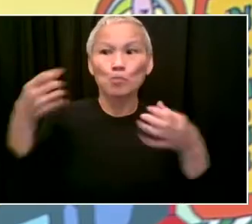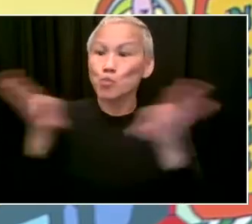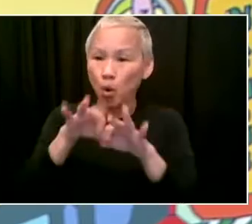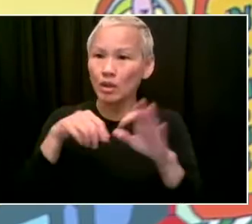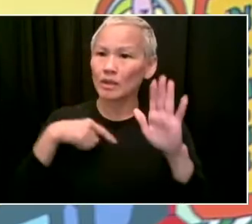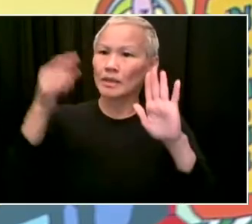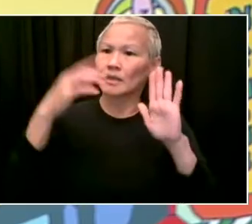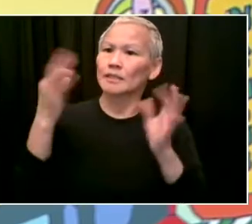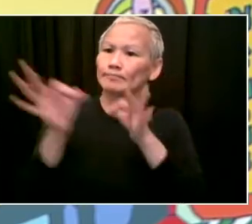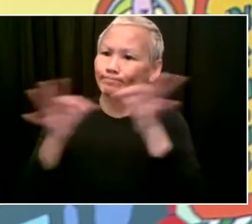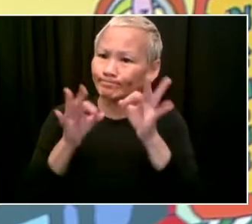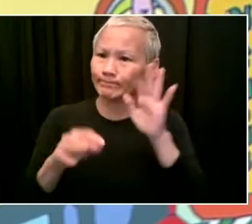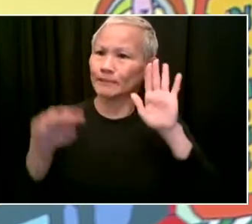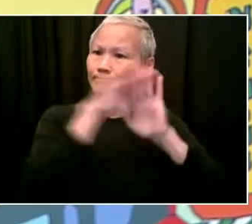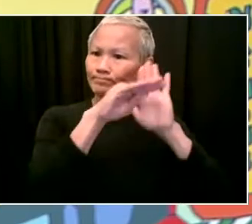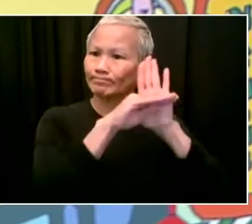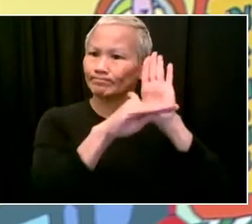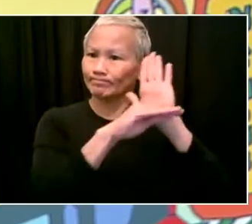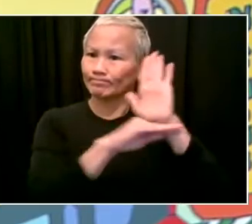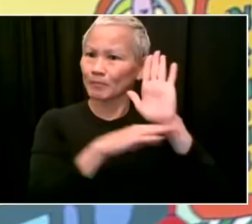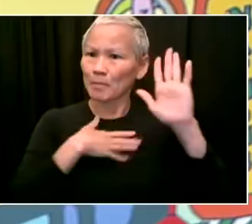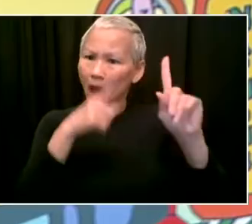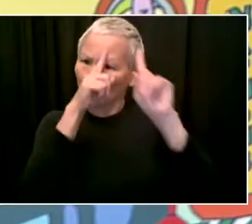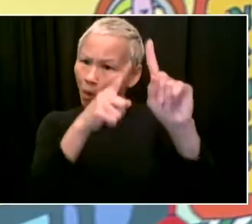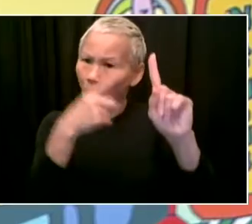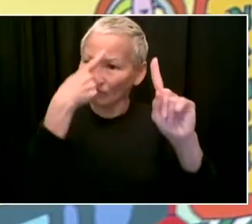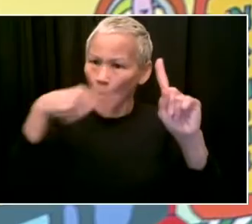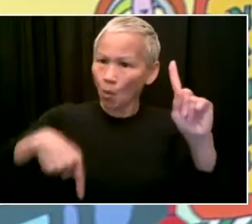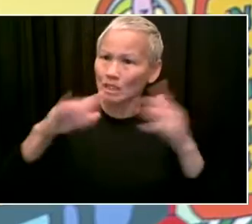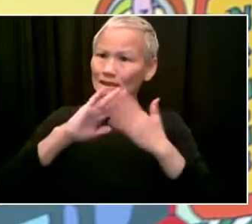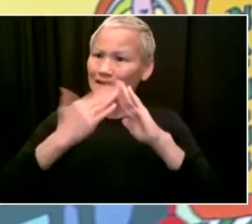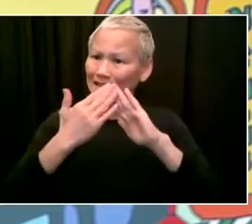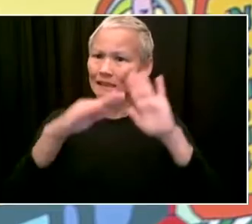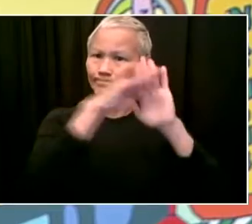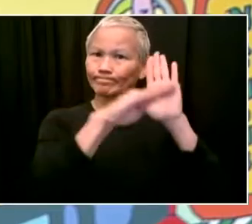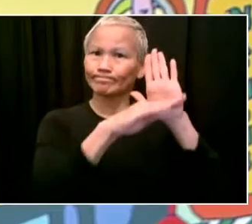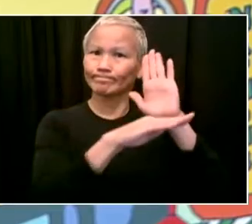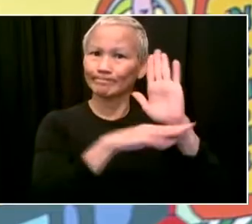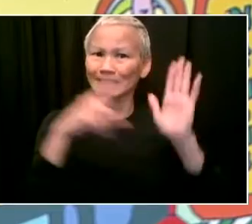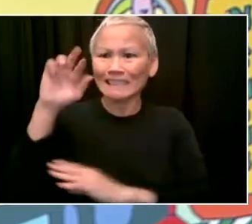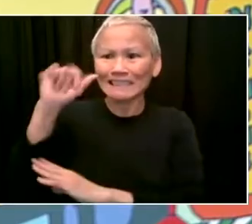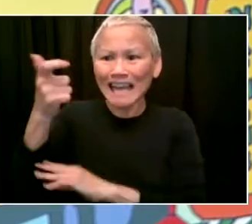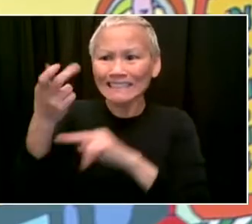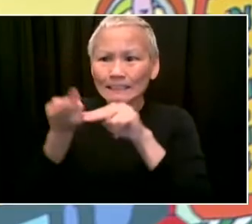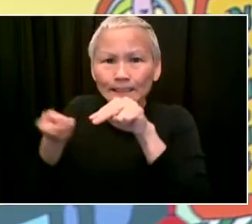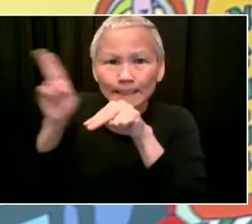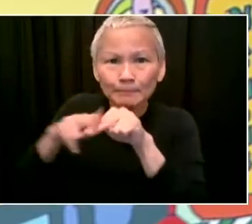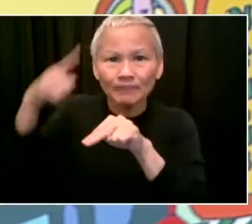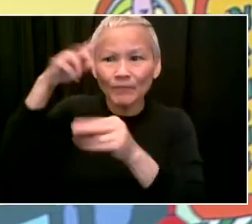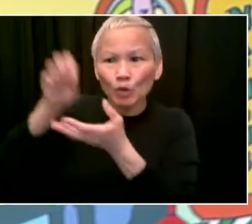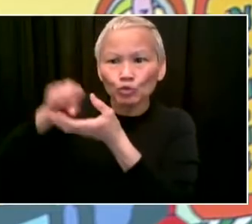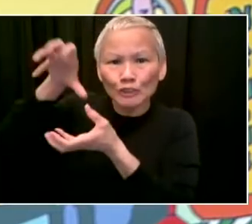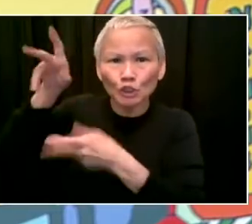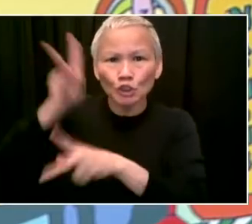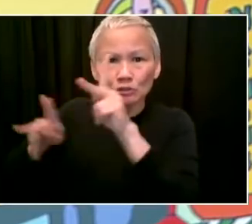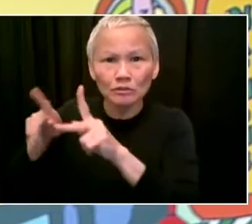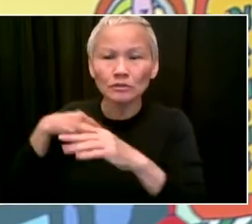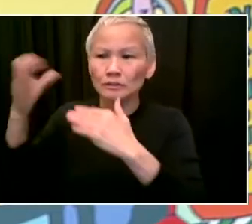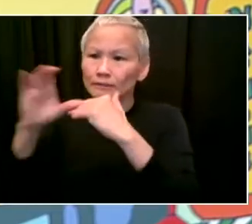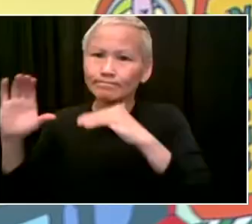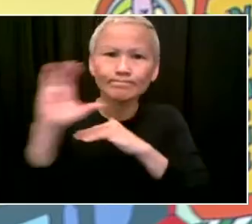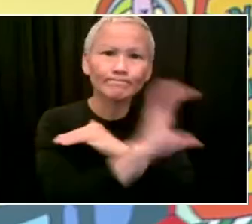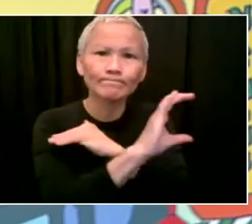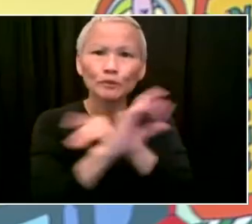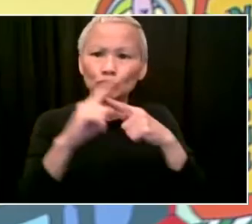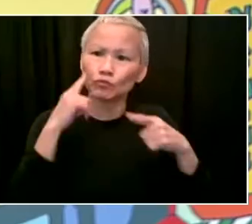frisk. I said we're going to create affordable housing in a new way on a high, very high scale, hundreds of thousands